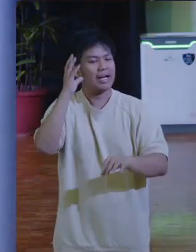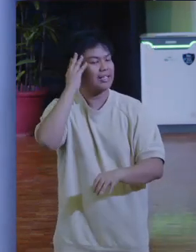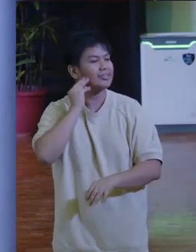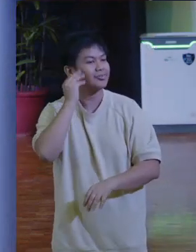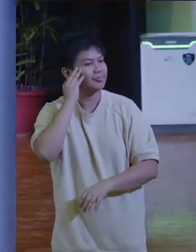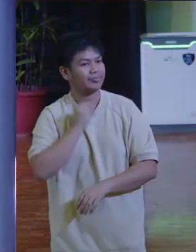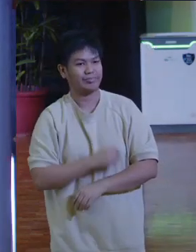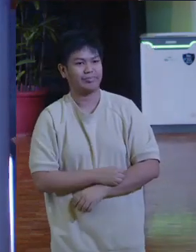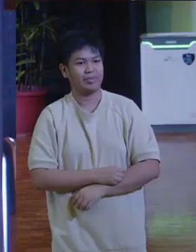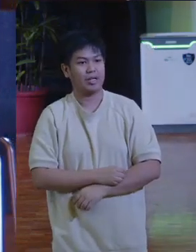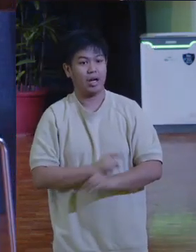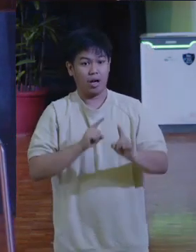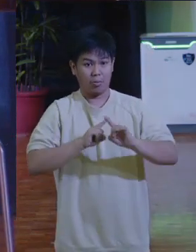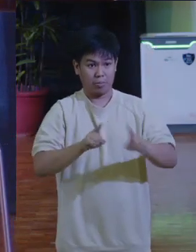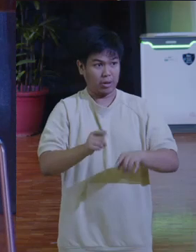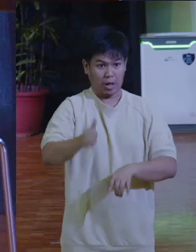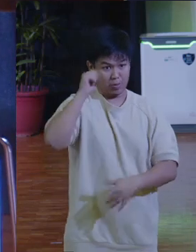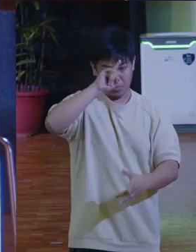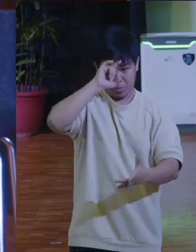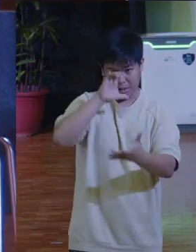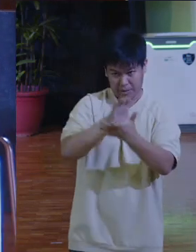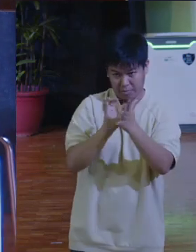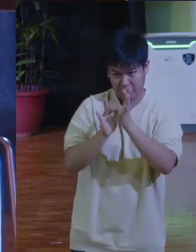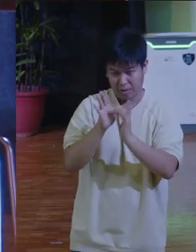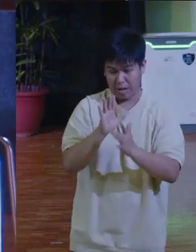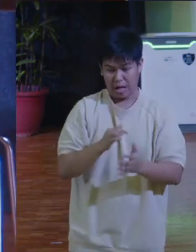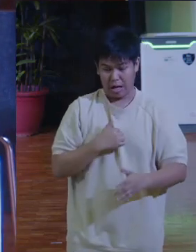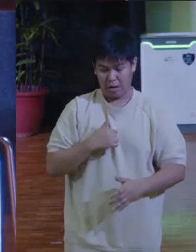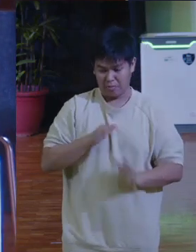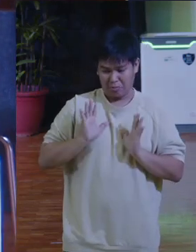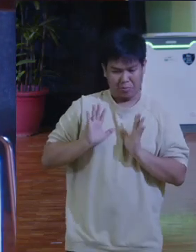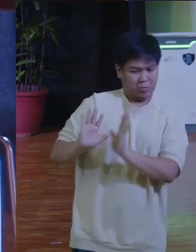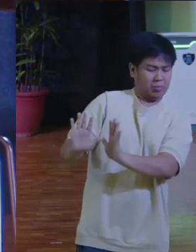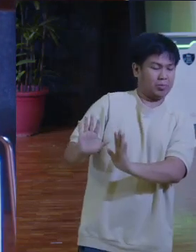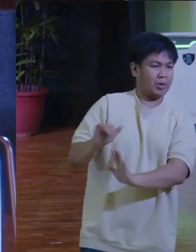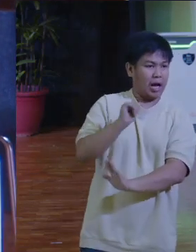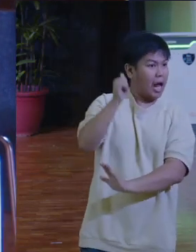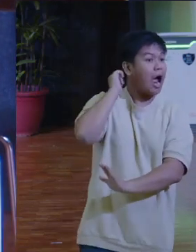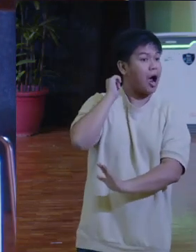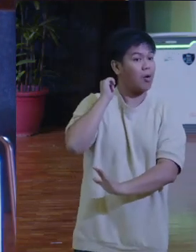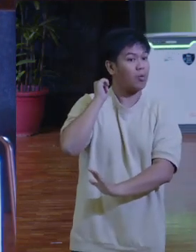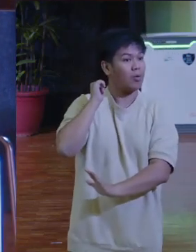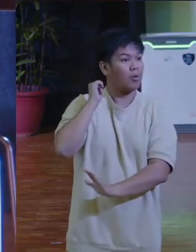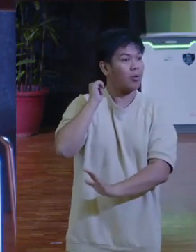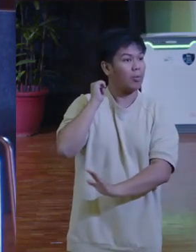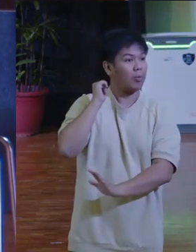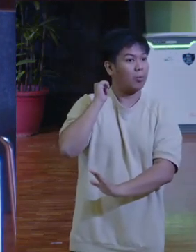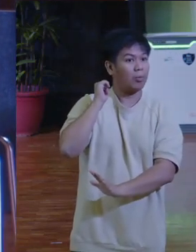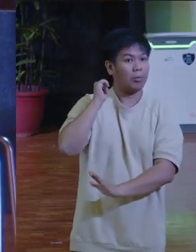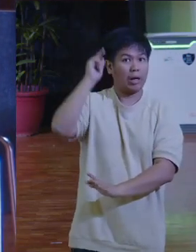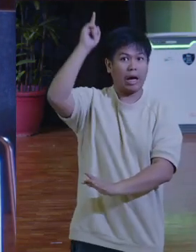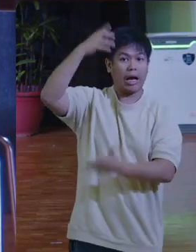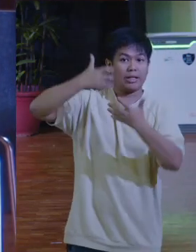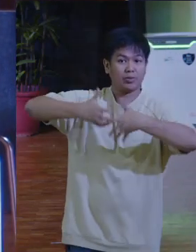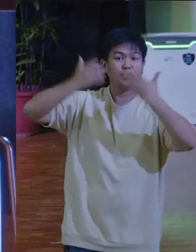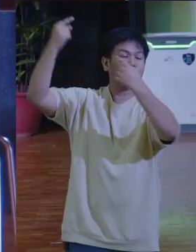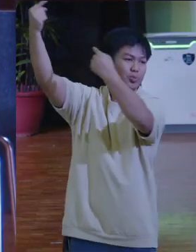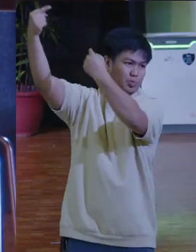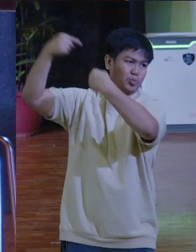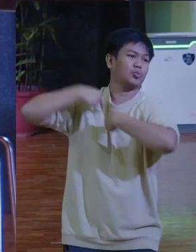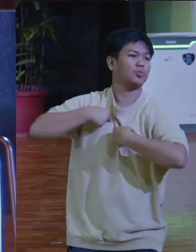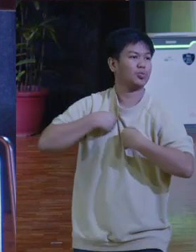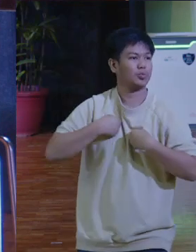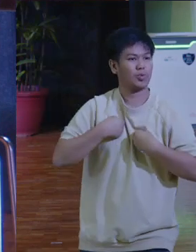na ni Jesus para sa atin. Gusto niyo pa bang salubungin ang puot at galit ng Diyos? Sabi sa